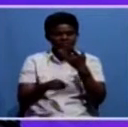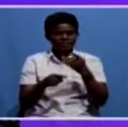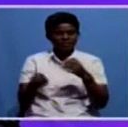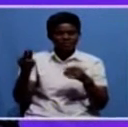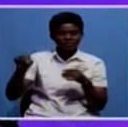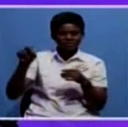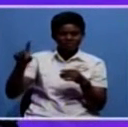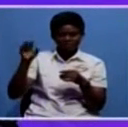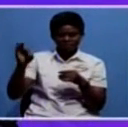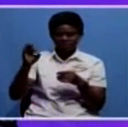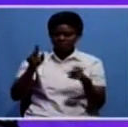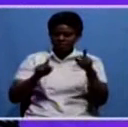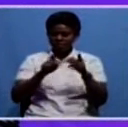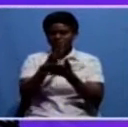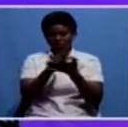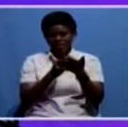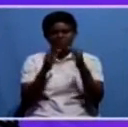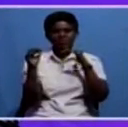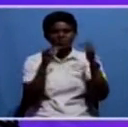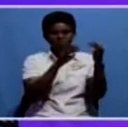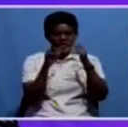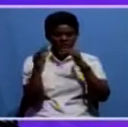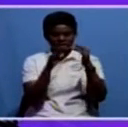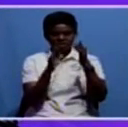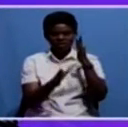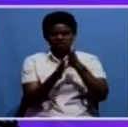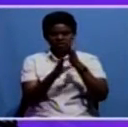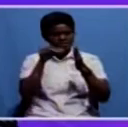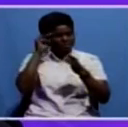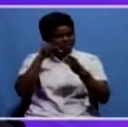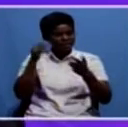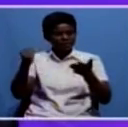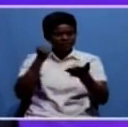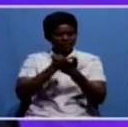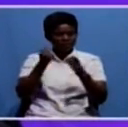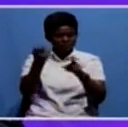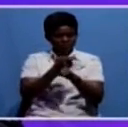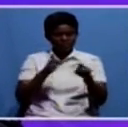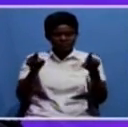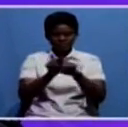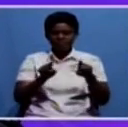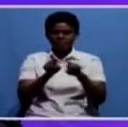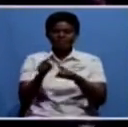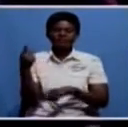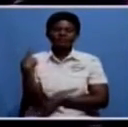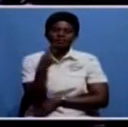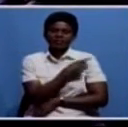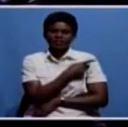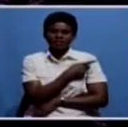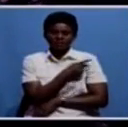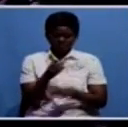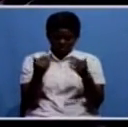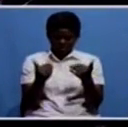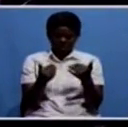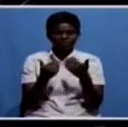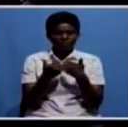NDF, some people argued that look, since deputy ministers are appointed from the same parliament, you see, right now they